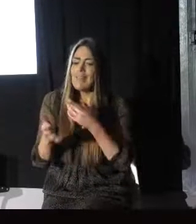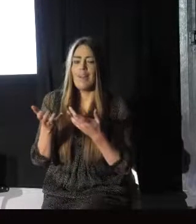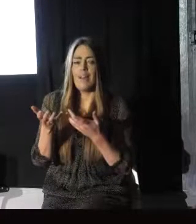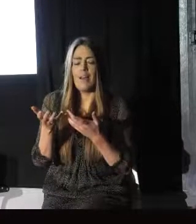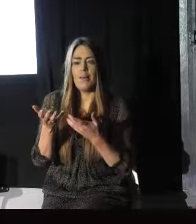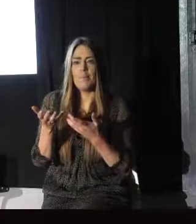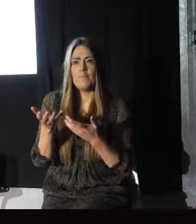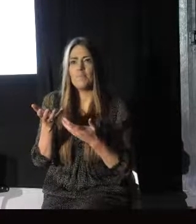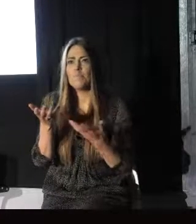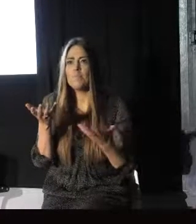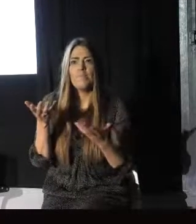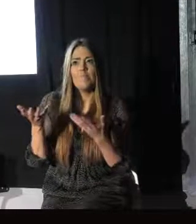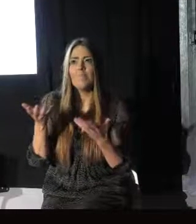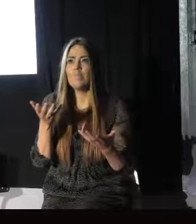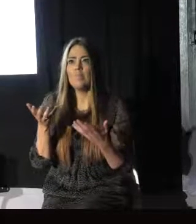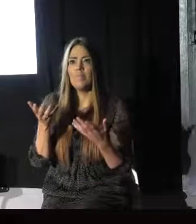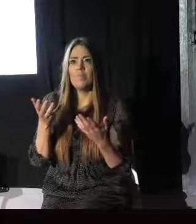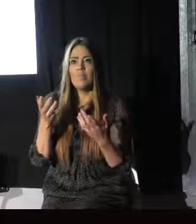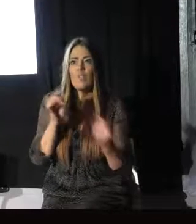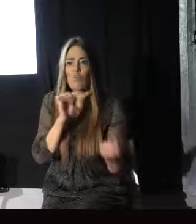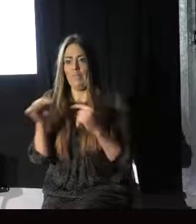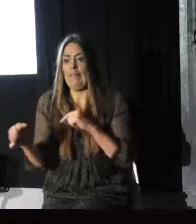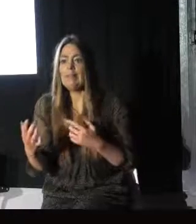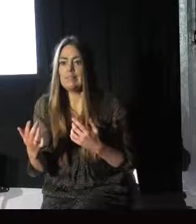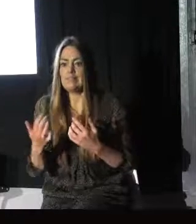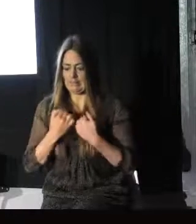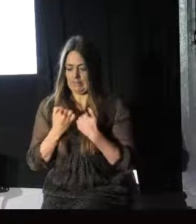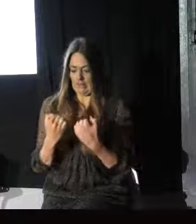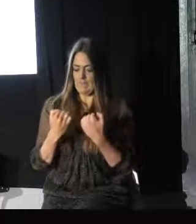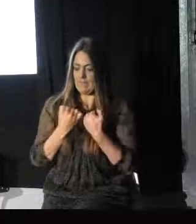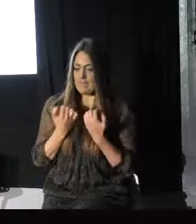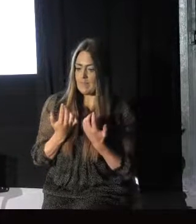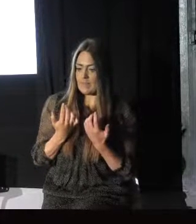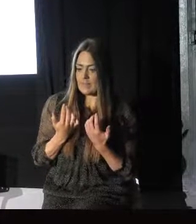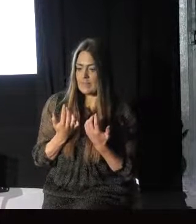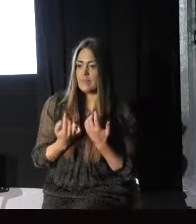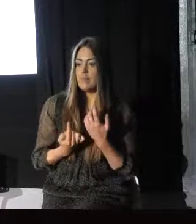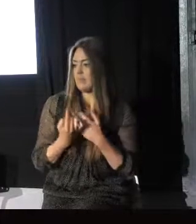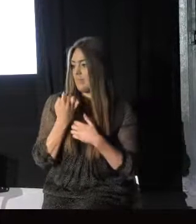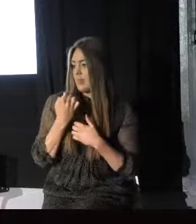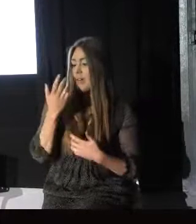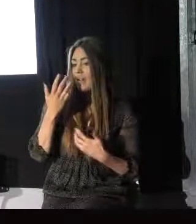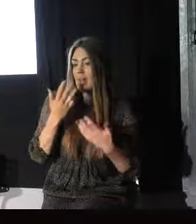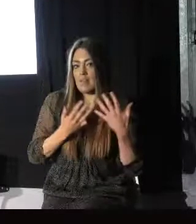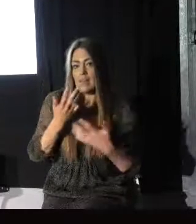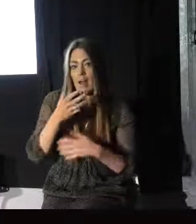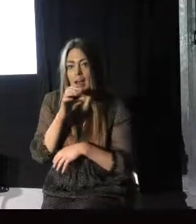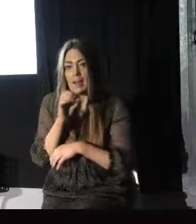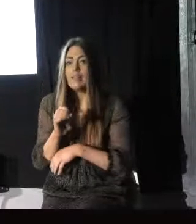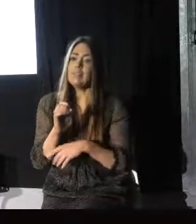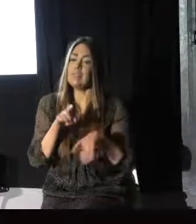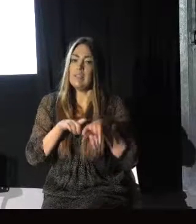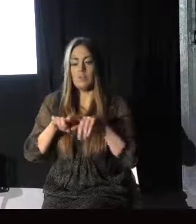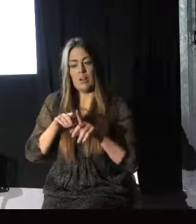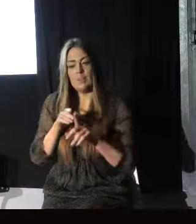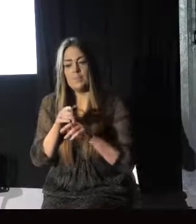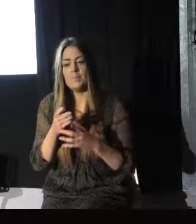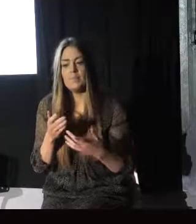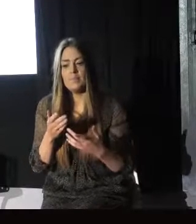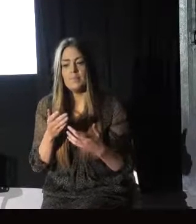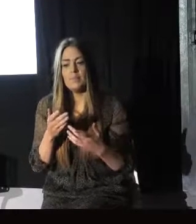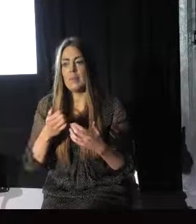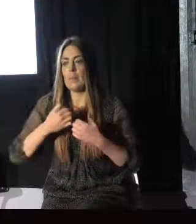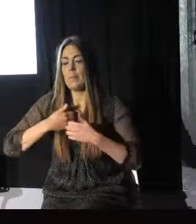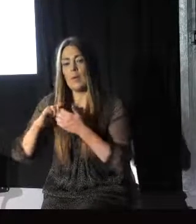kind of reflexivity, self-awareness, that was the 90s fix, what actually our